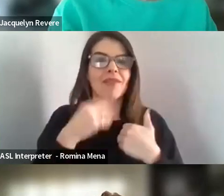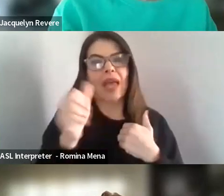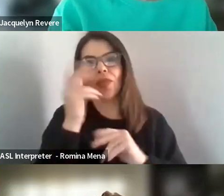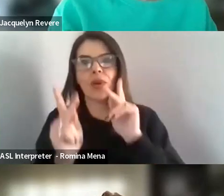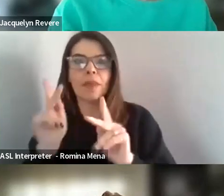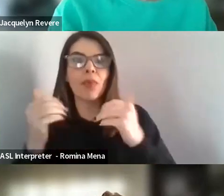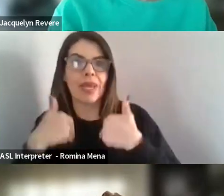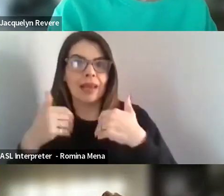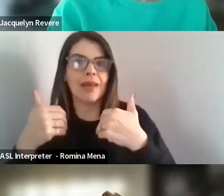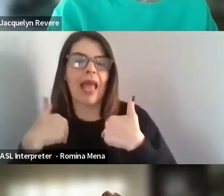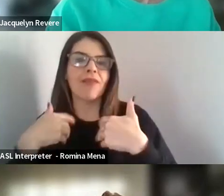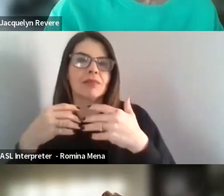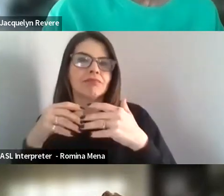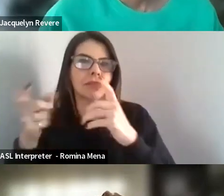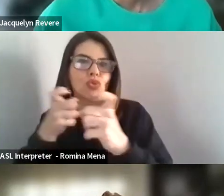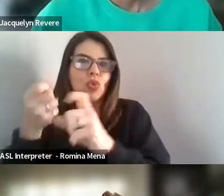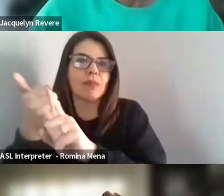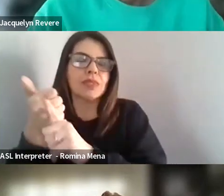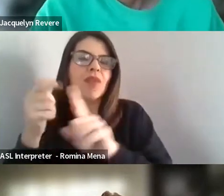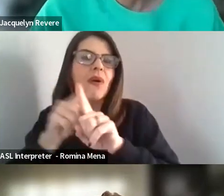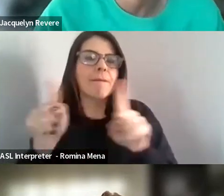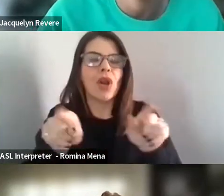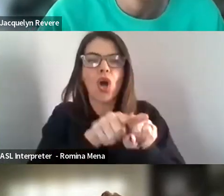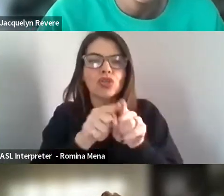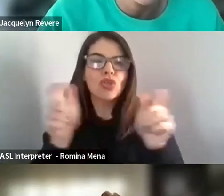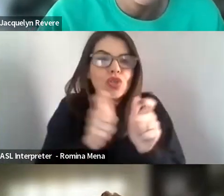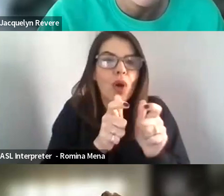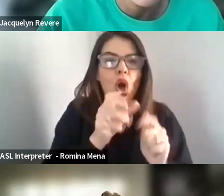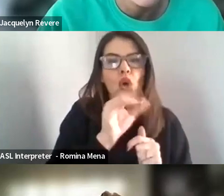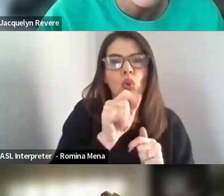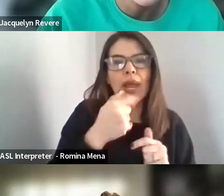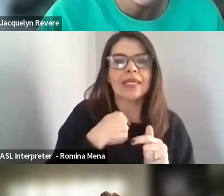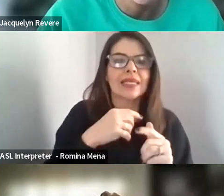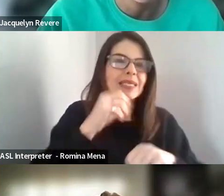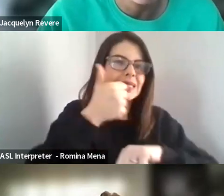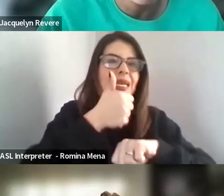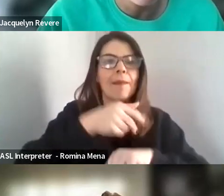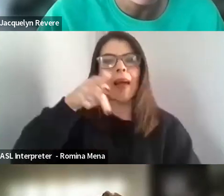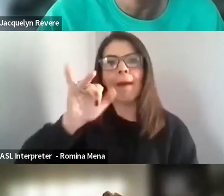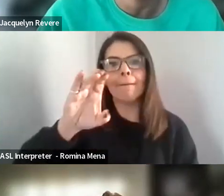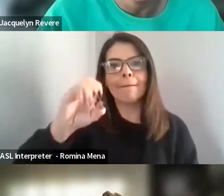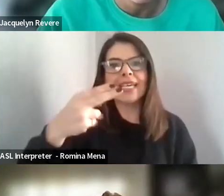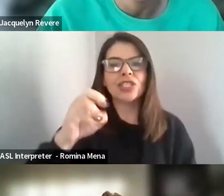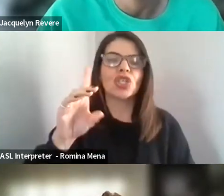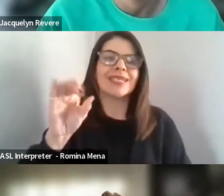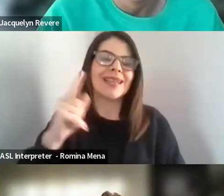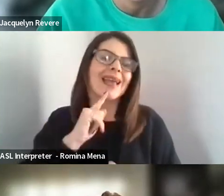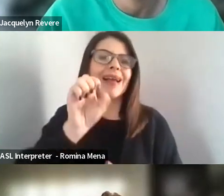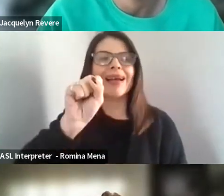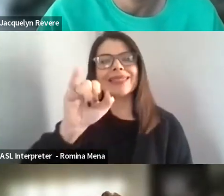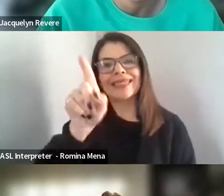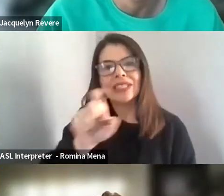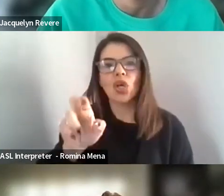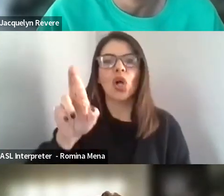able to handle on their own. Even small grants would help, like grants to put a pitch deck together, a sizzle reel, a website. Guess